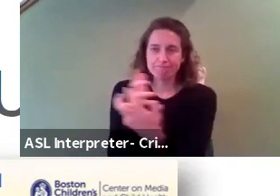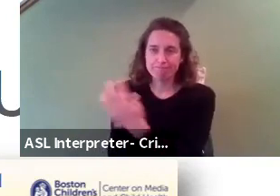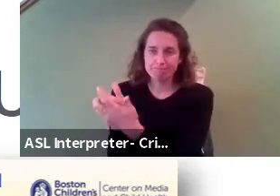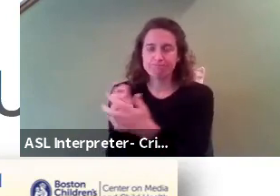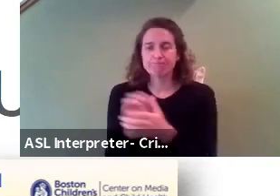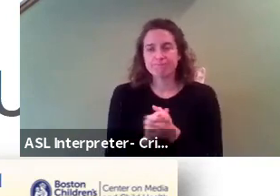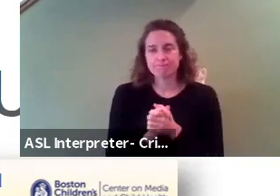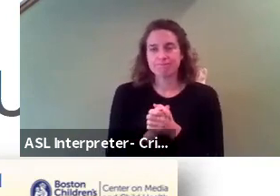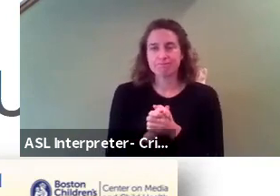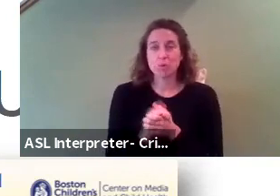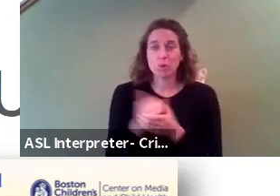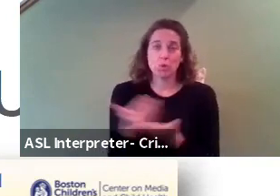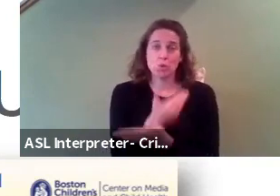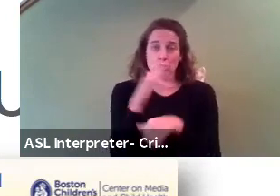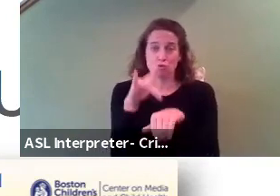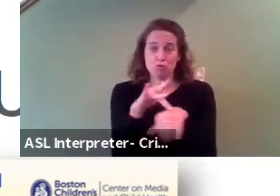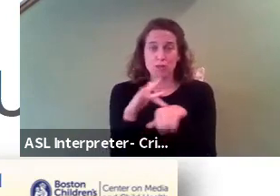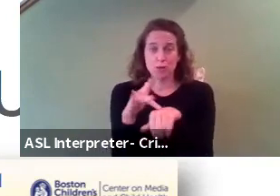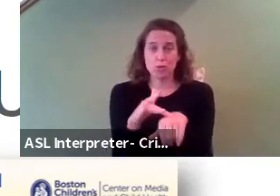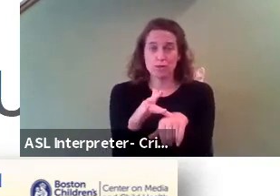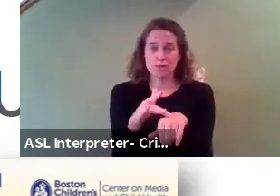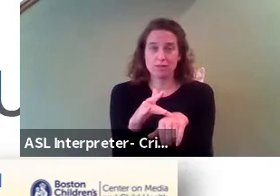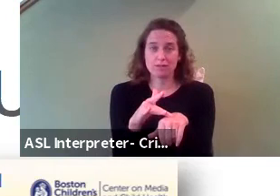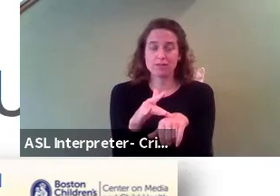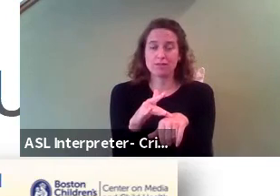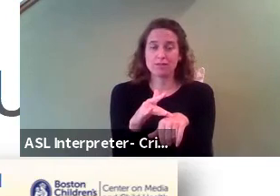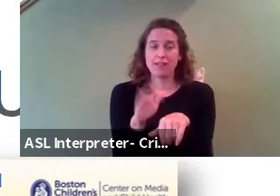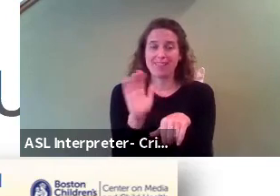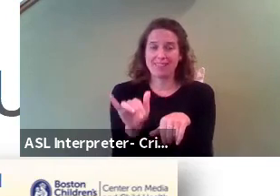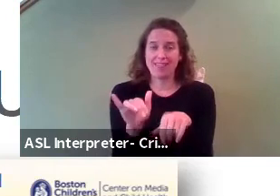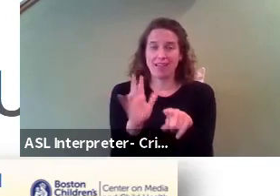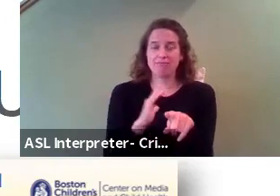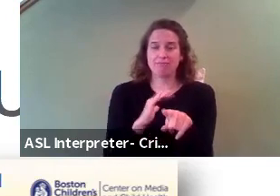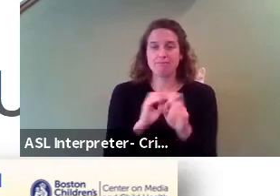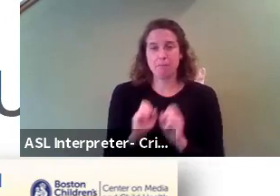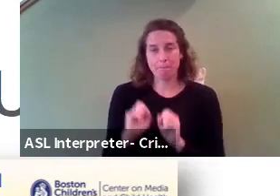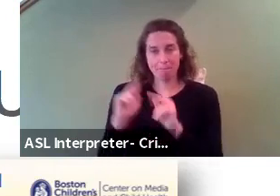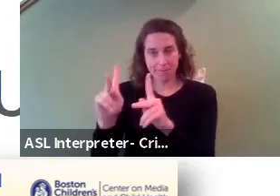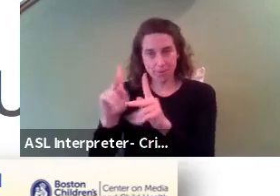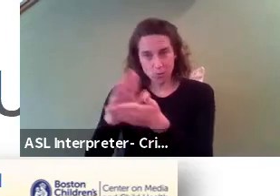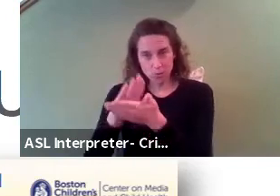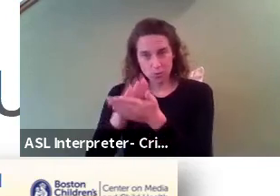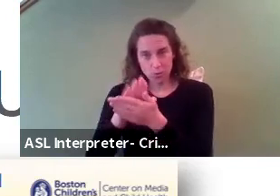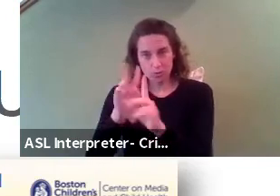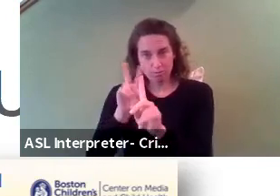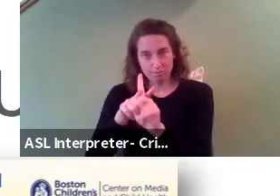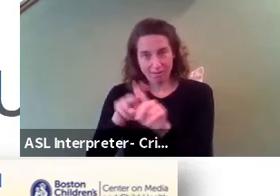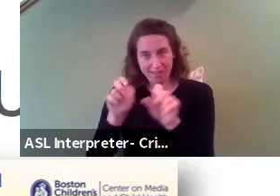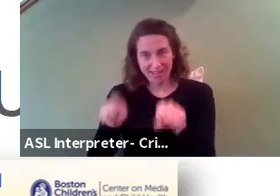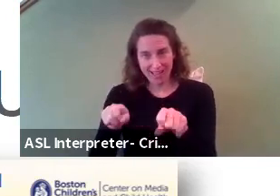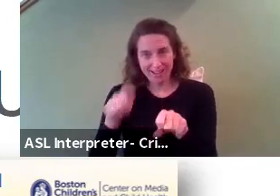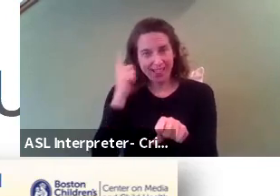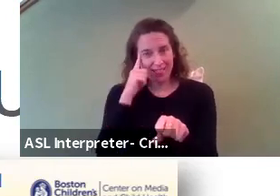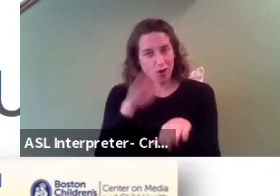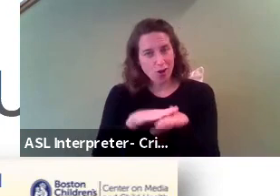this new resource, Dr. Rich, which was the digital wellness and the return to school, which I think you can find on the same